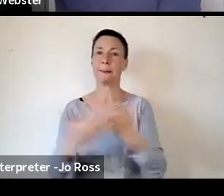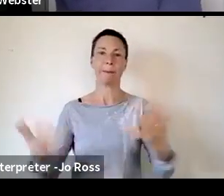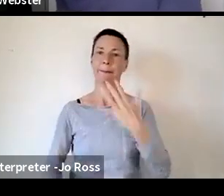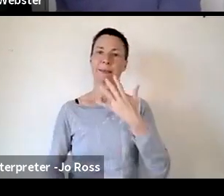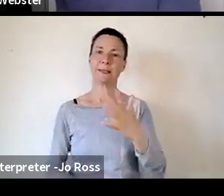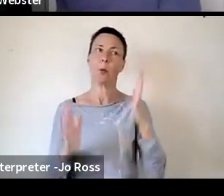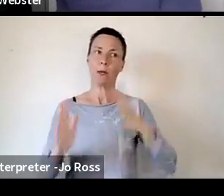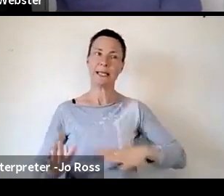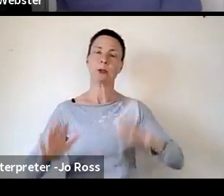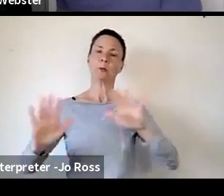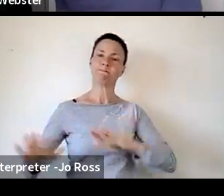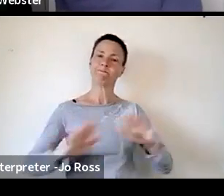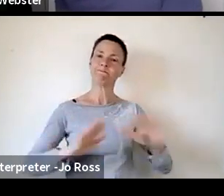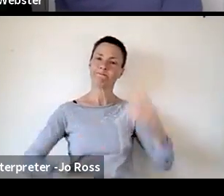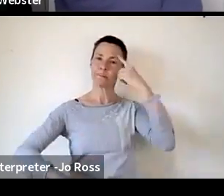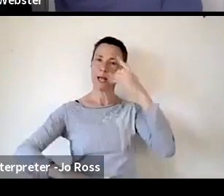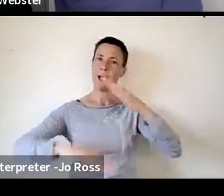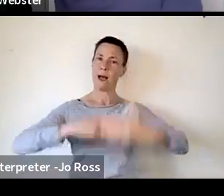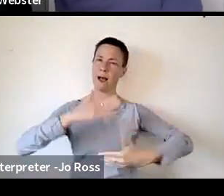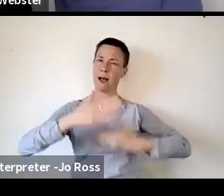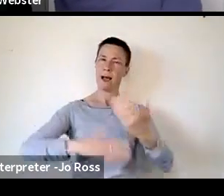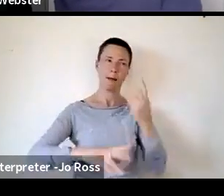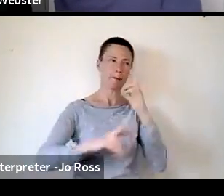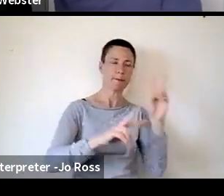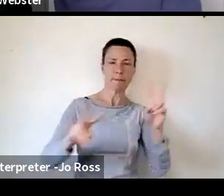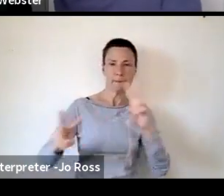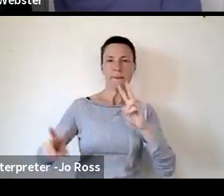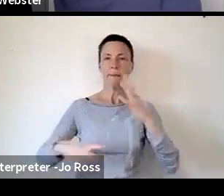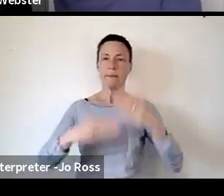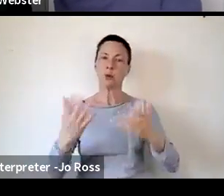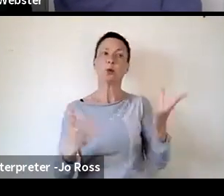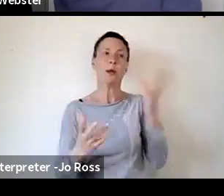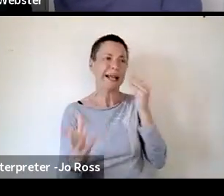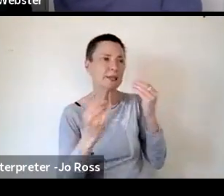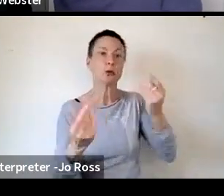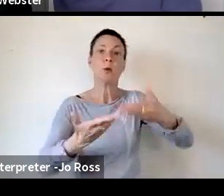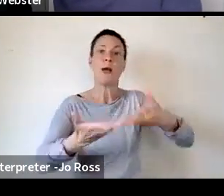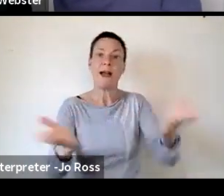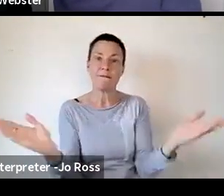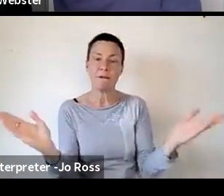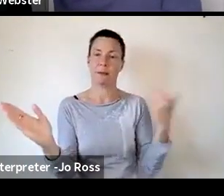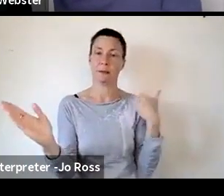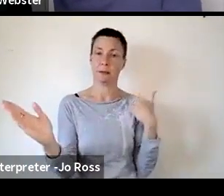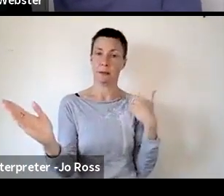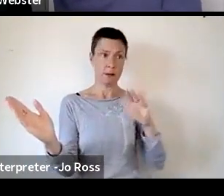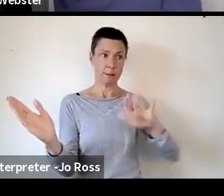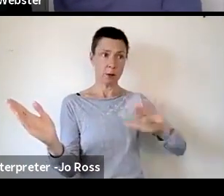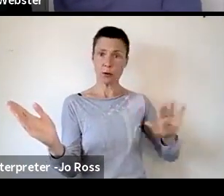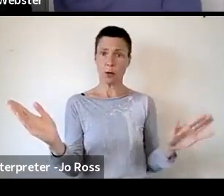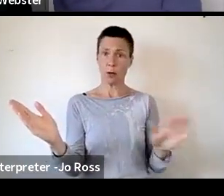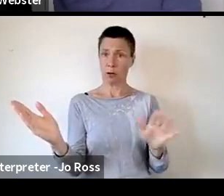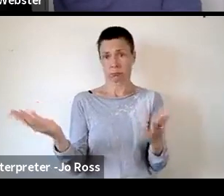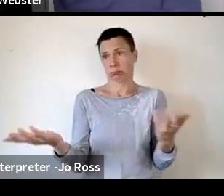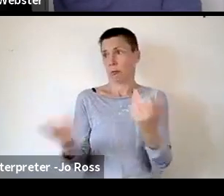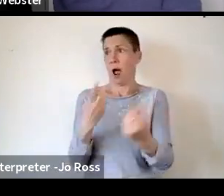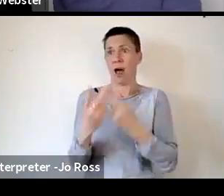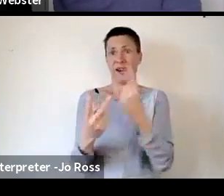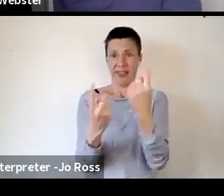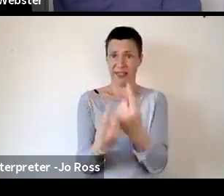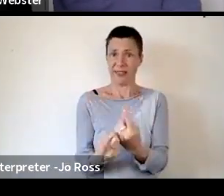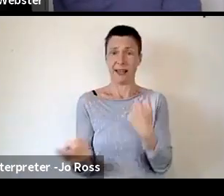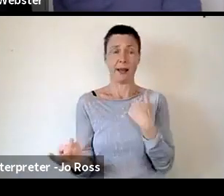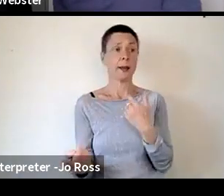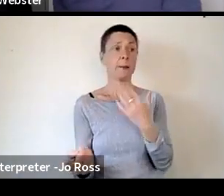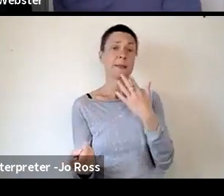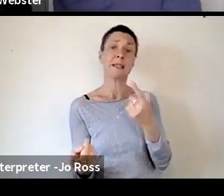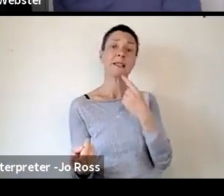make, because I think we need to take the time to listen to everyone, because not, you know, I think that another mistake is